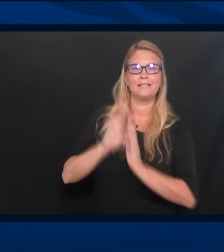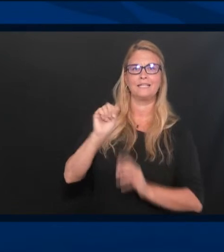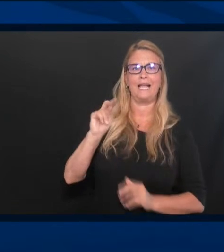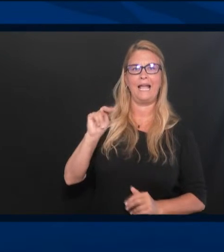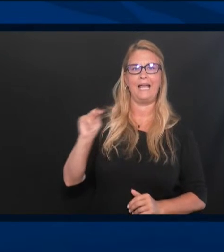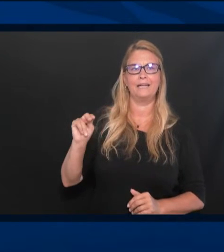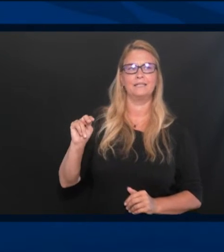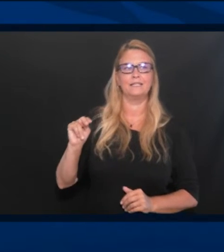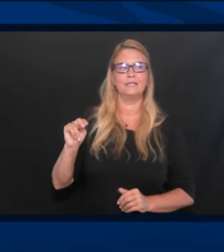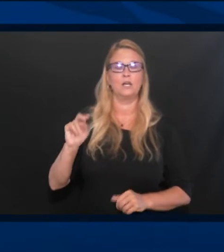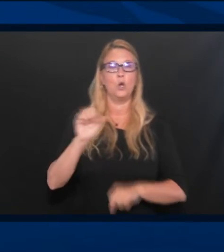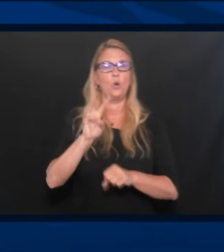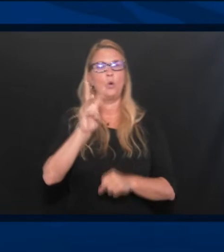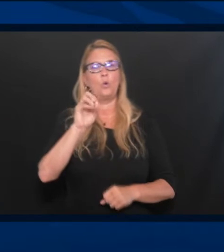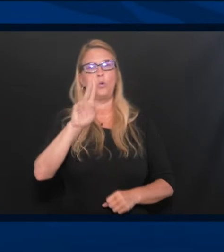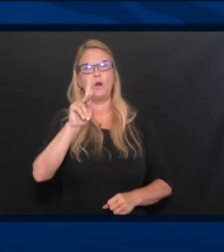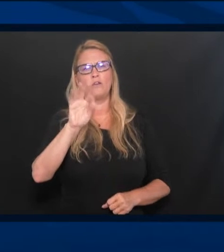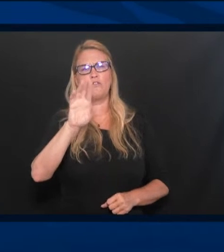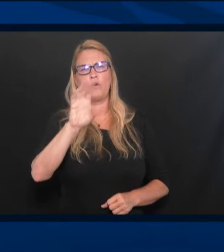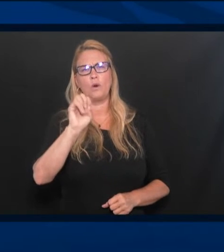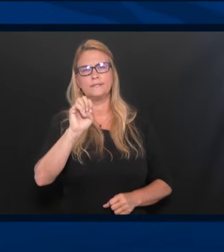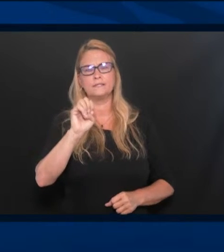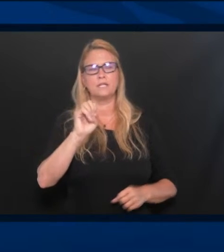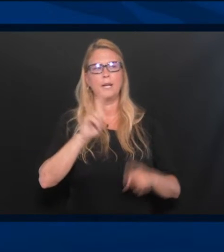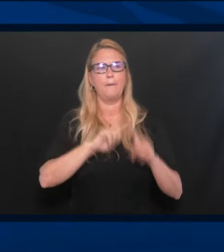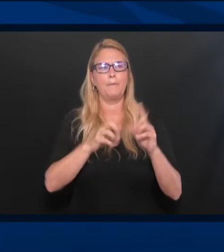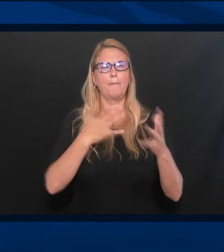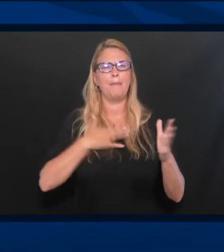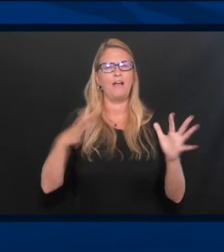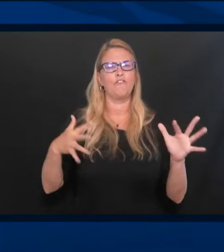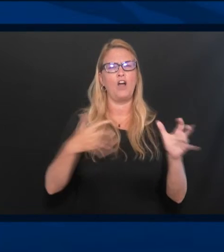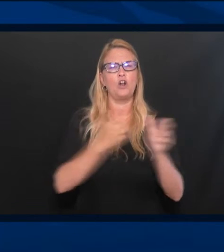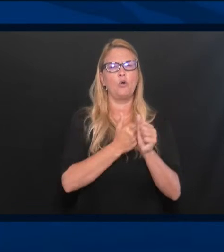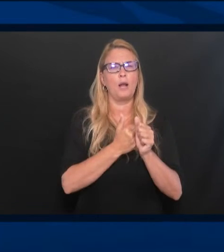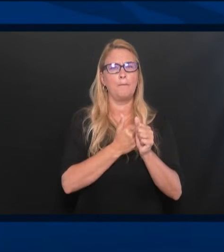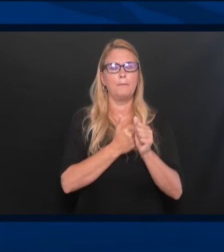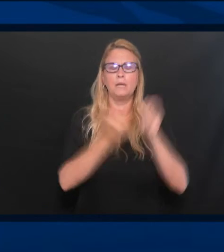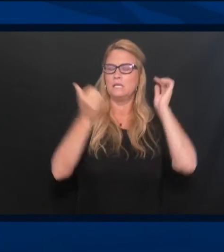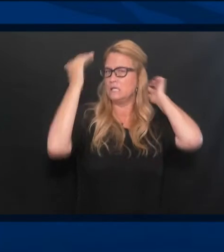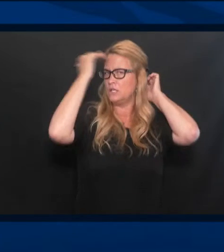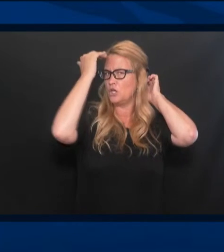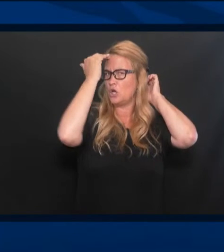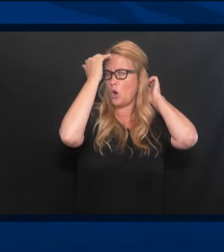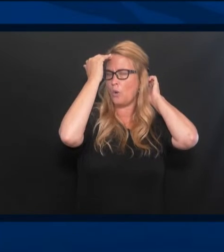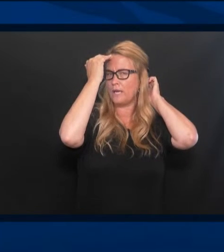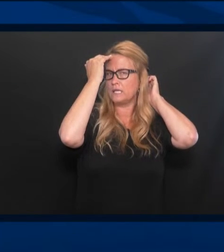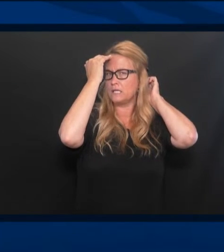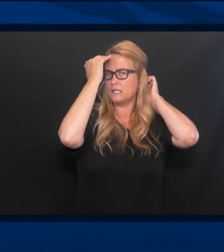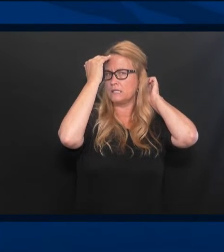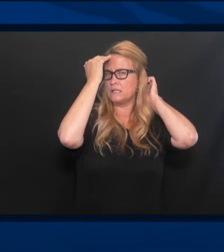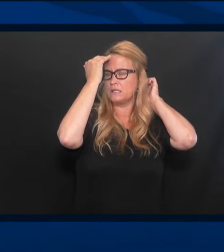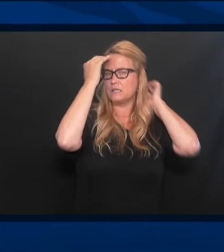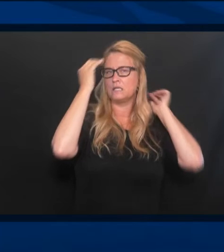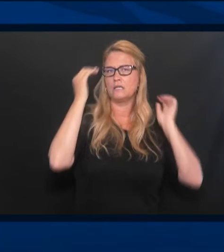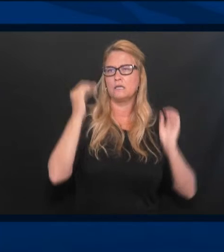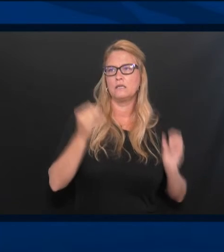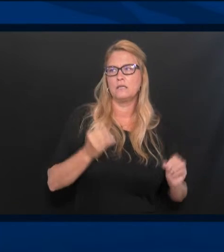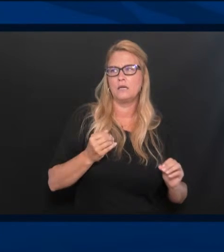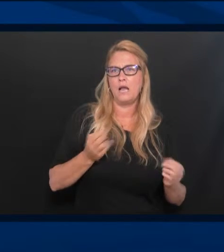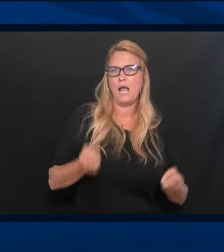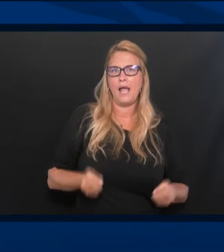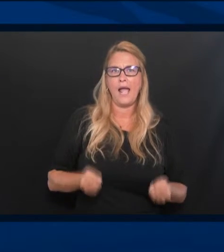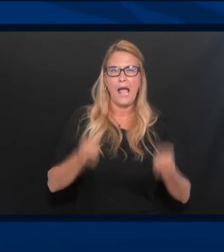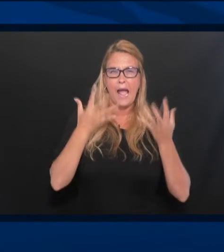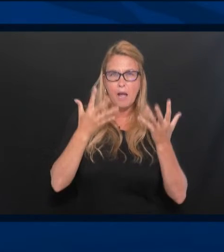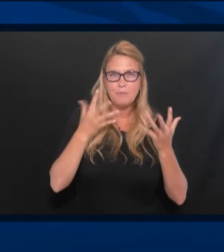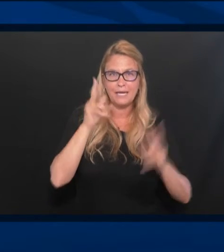to workforce, but I did want to ask a follow-up to that, and just knowing Can we find out how many